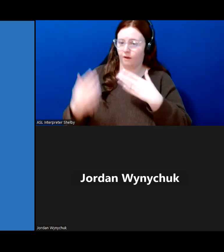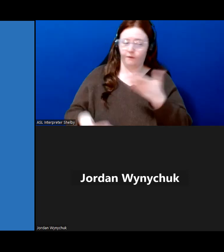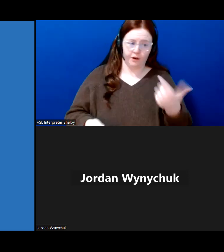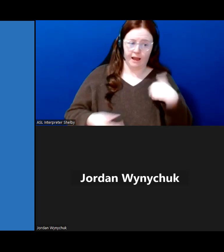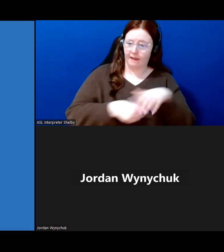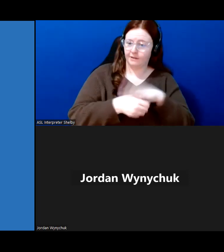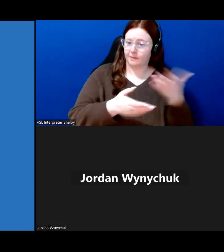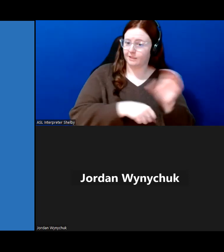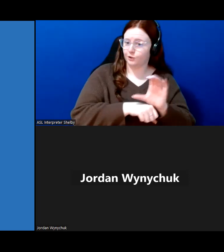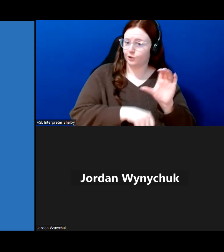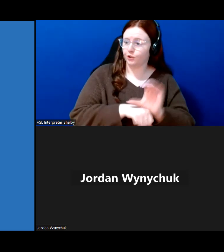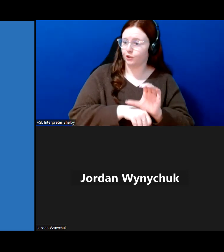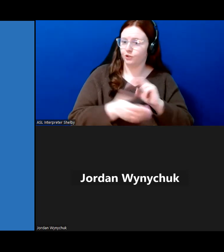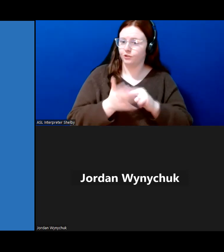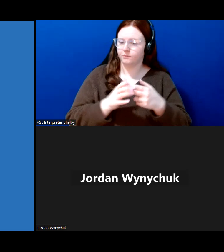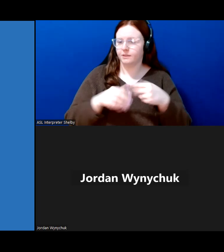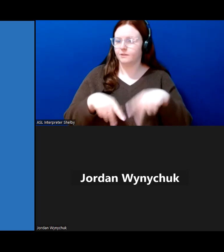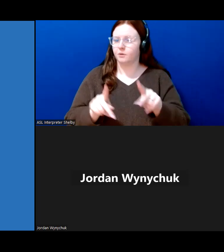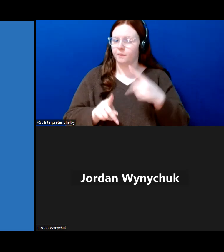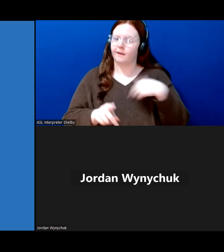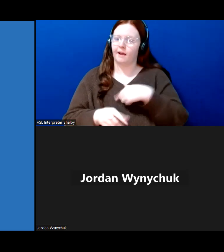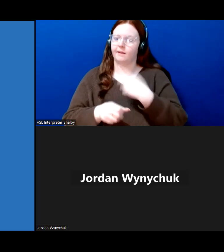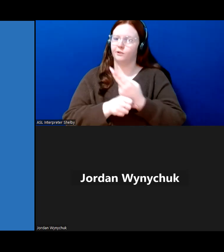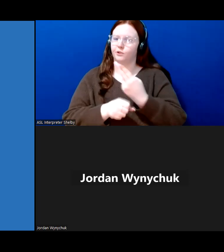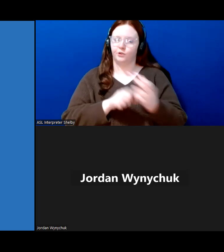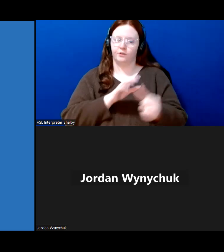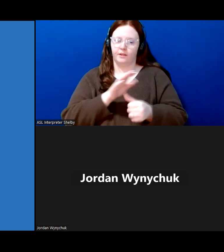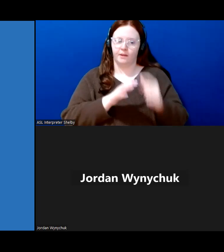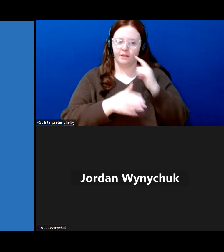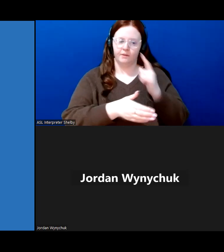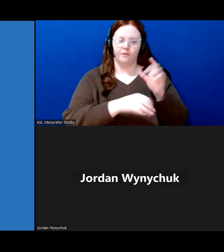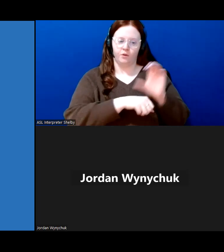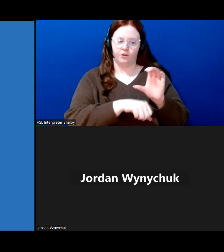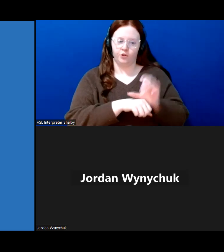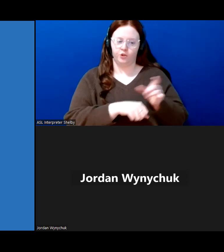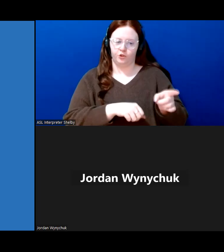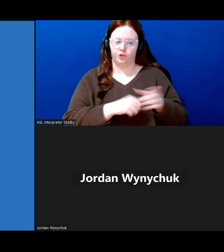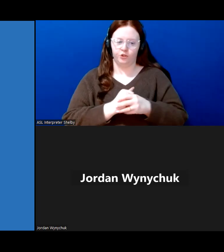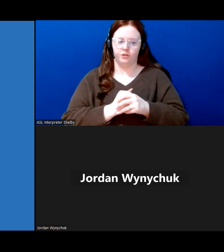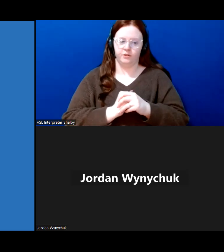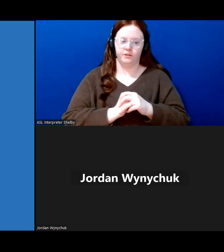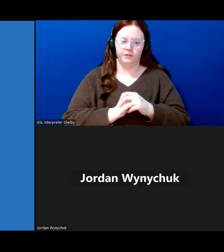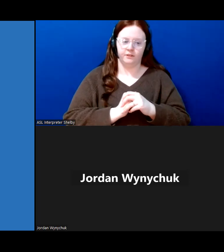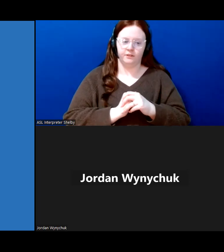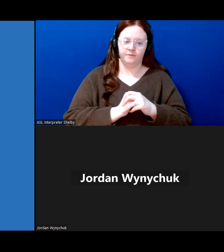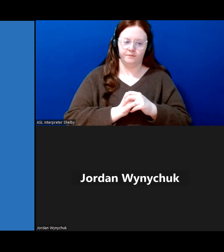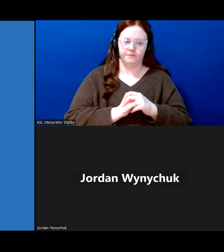we're in the basement of St. James United Church. And we've been able to do a lot of different programming out of